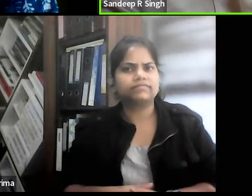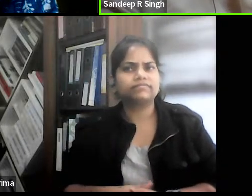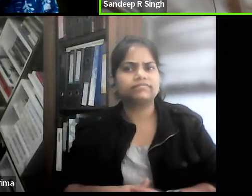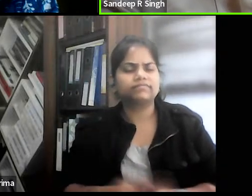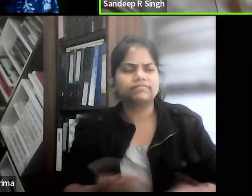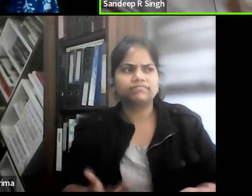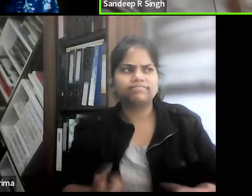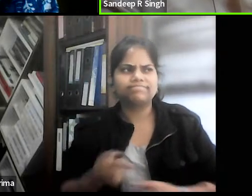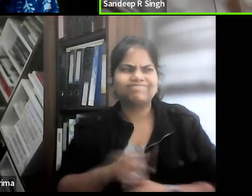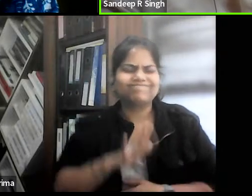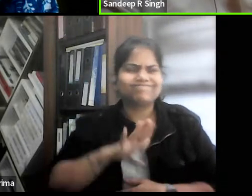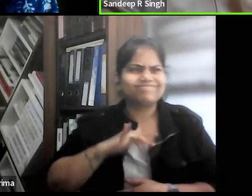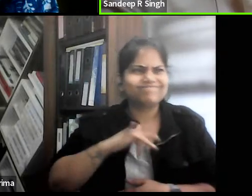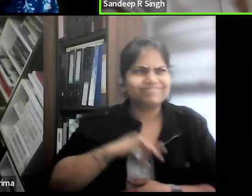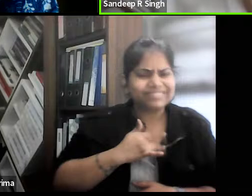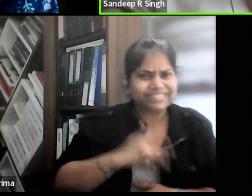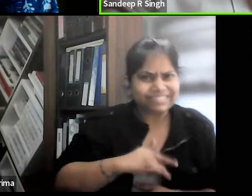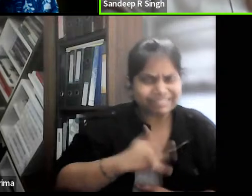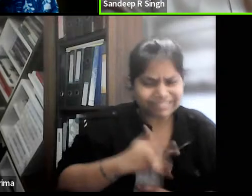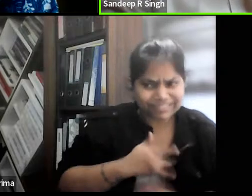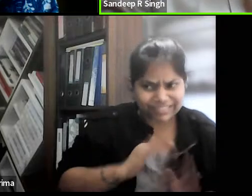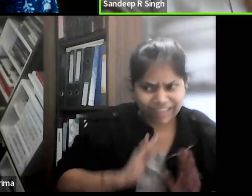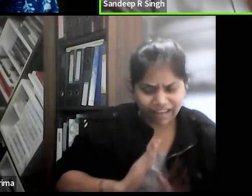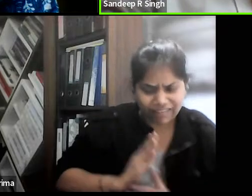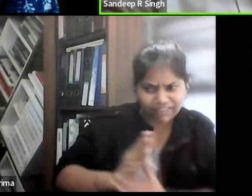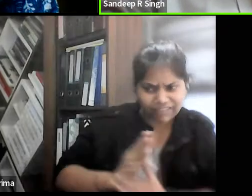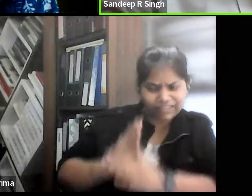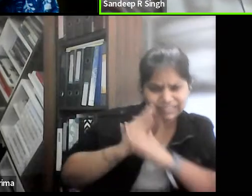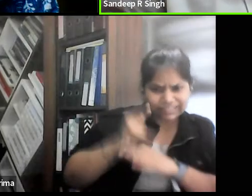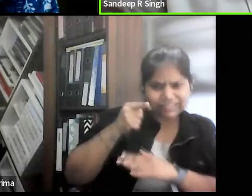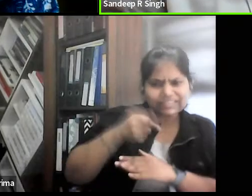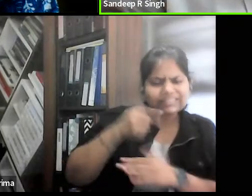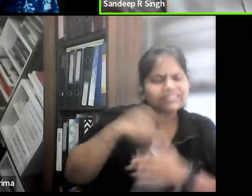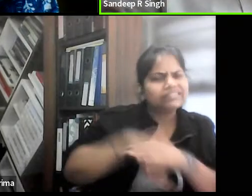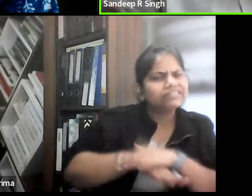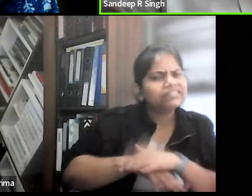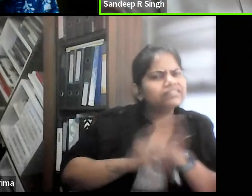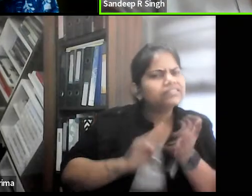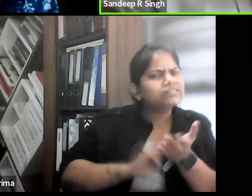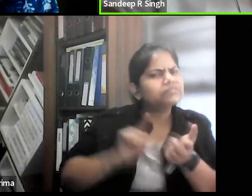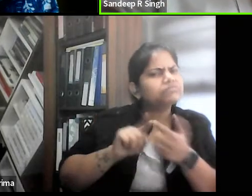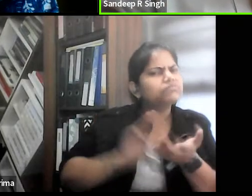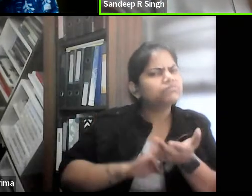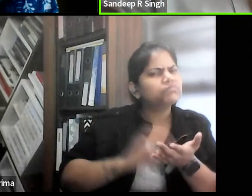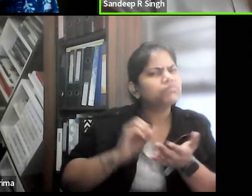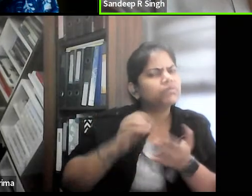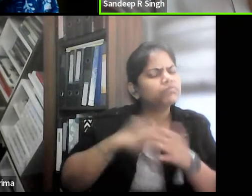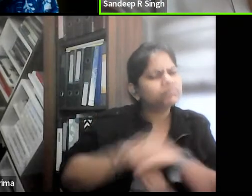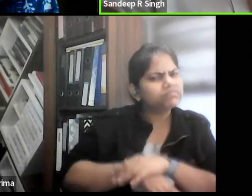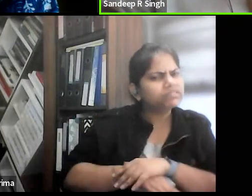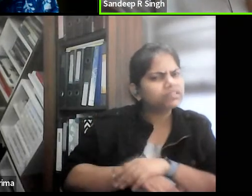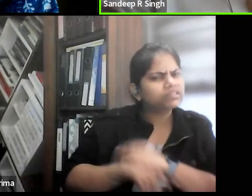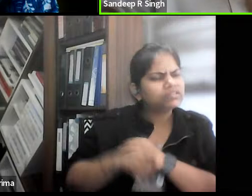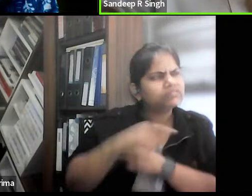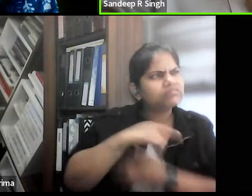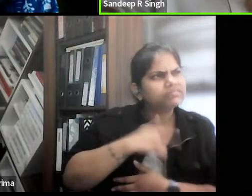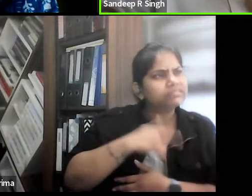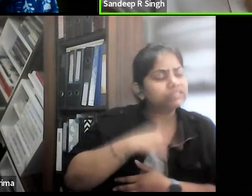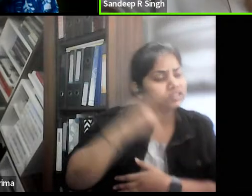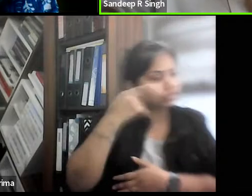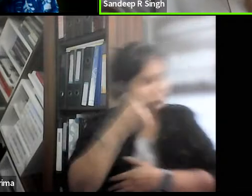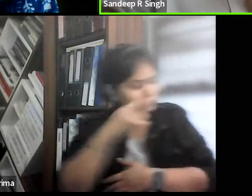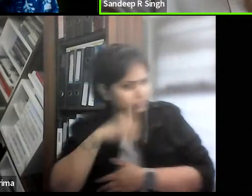of resistance in this memoir you see, whereby you feel that there is a need for a